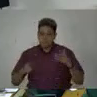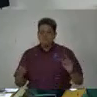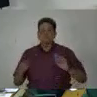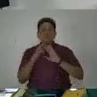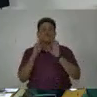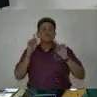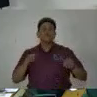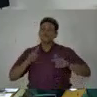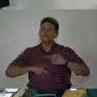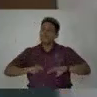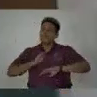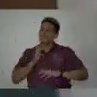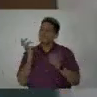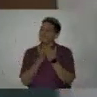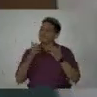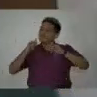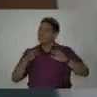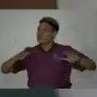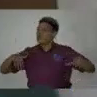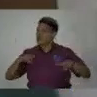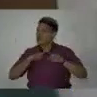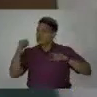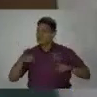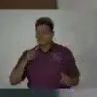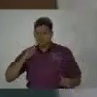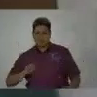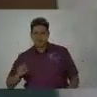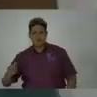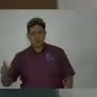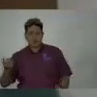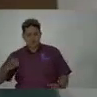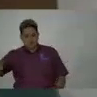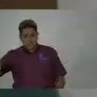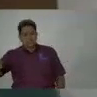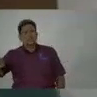report could not satisfy the standard. This report should have been rejected.